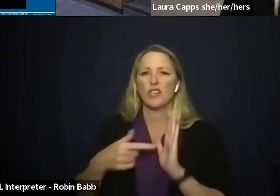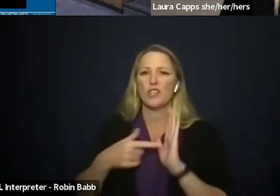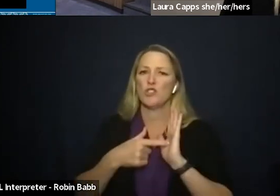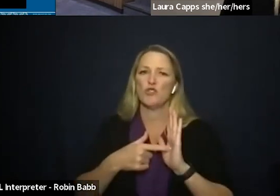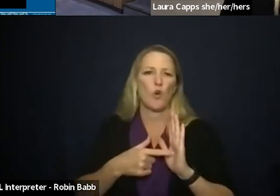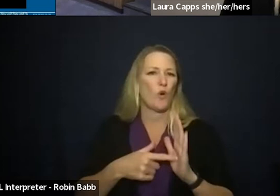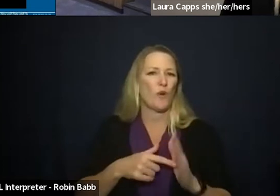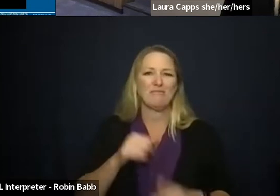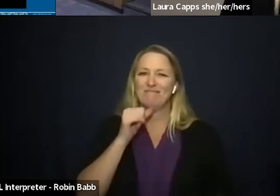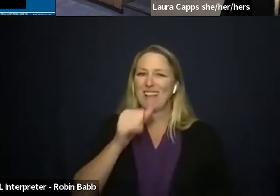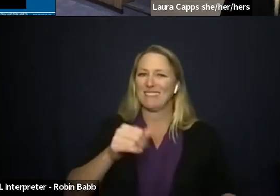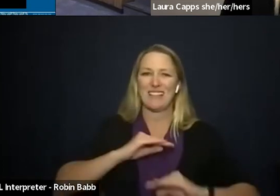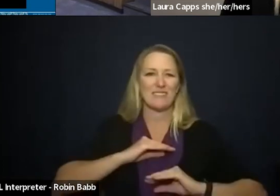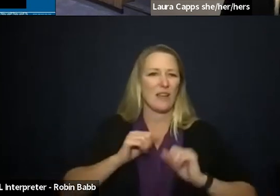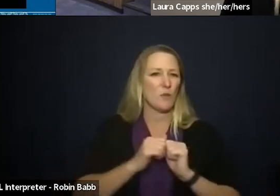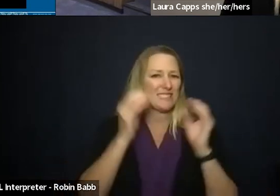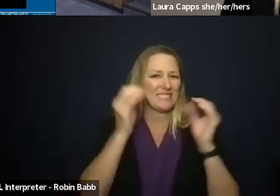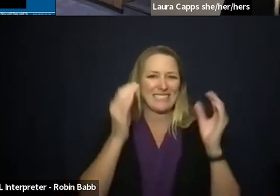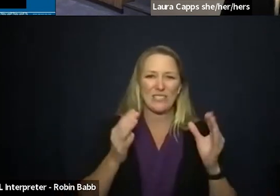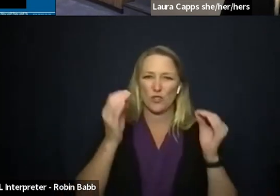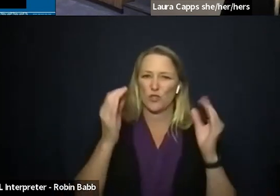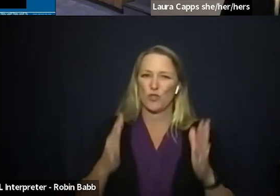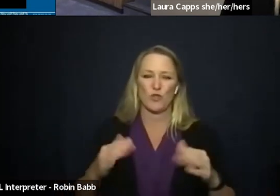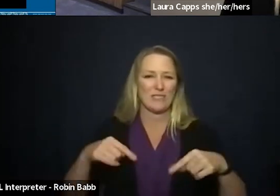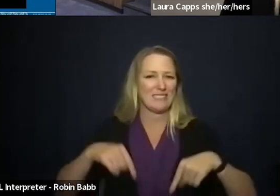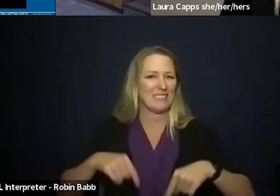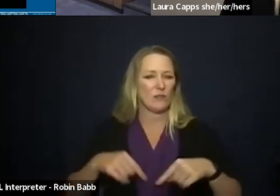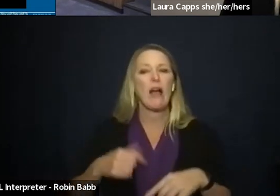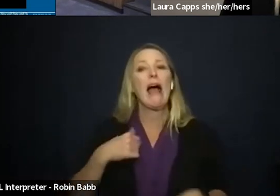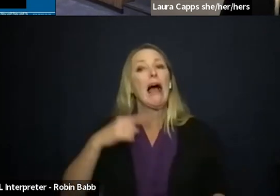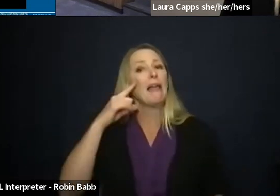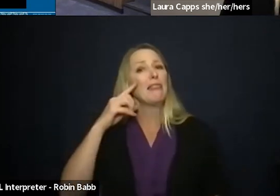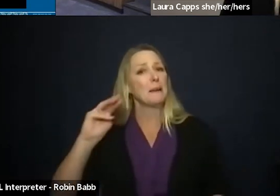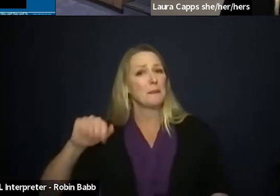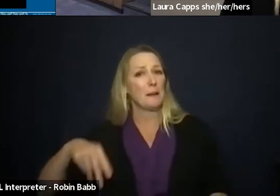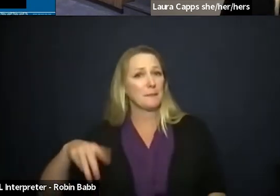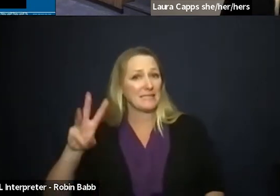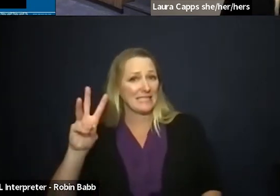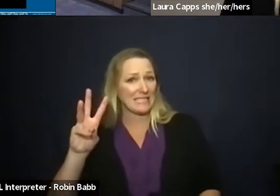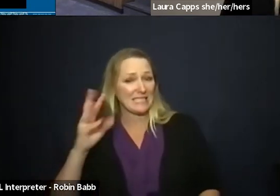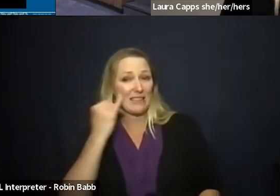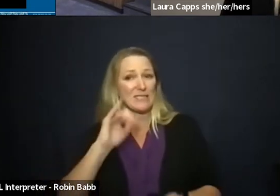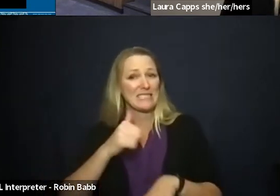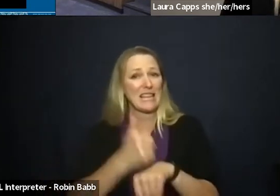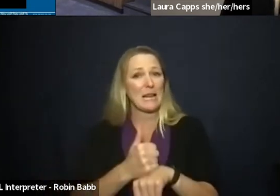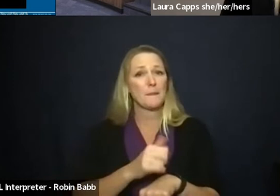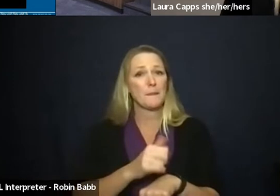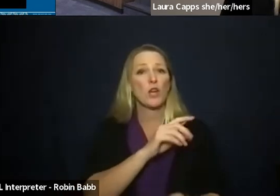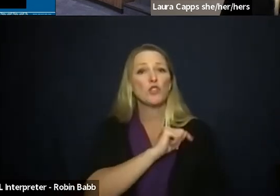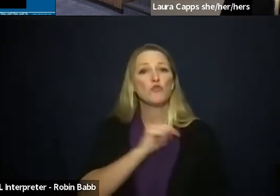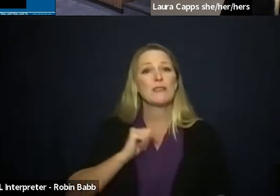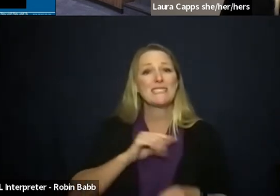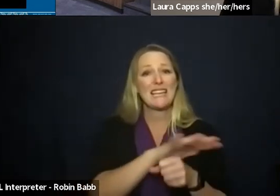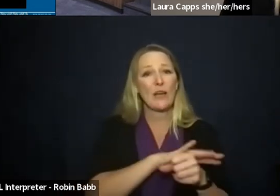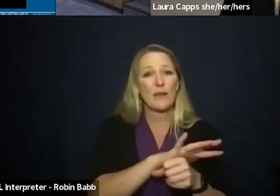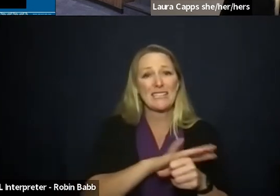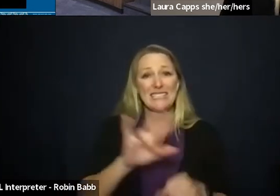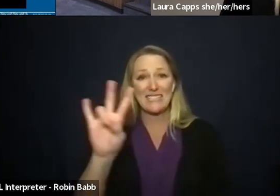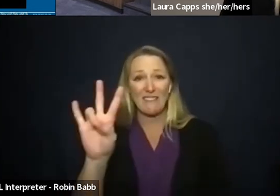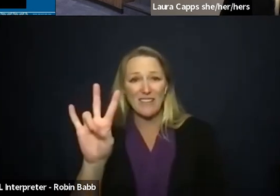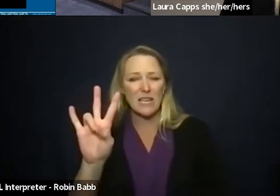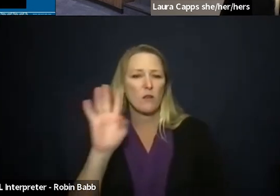administration and map six with seven trustee areas um would go a long way with bridging the